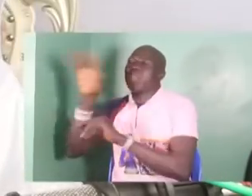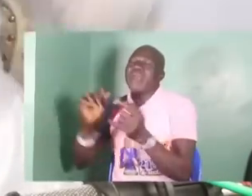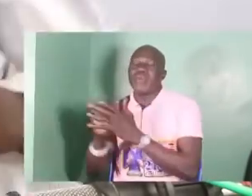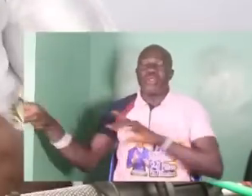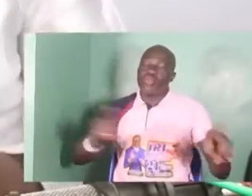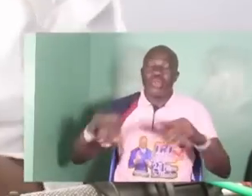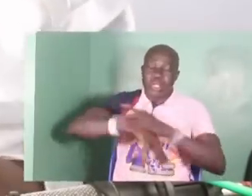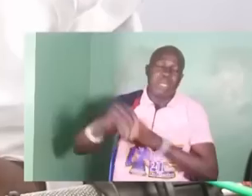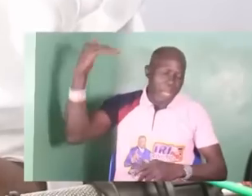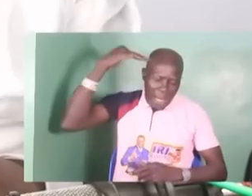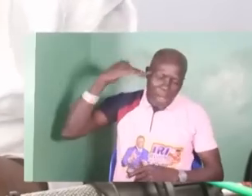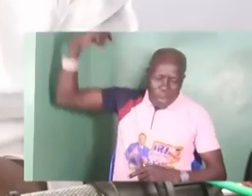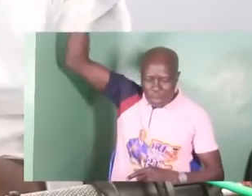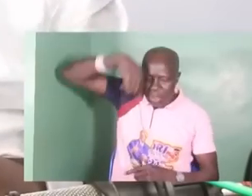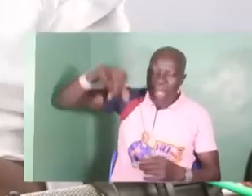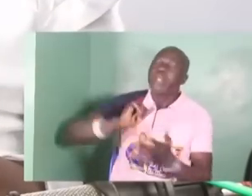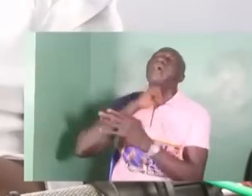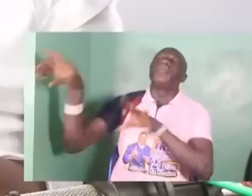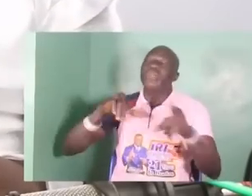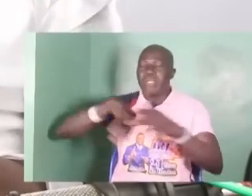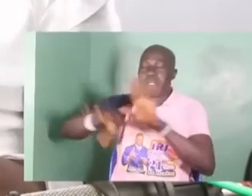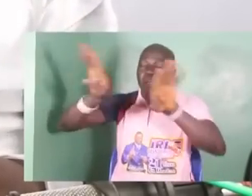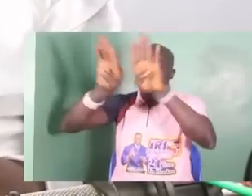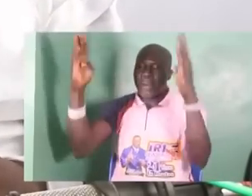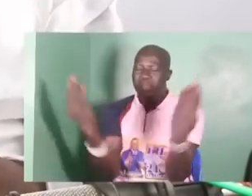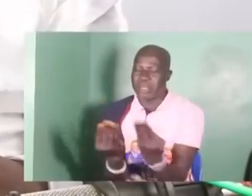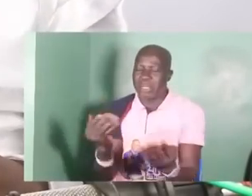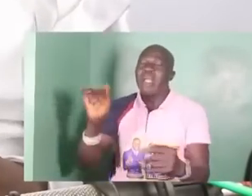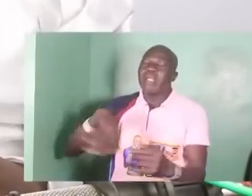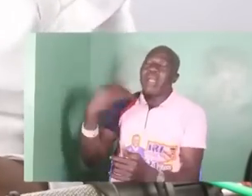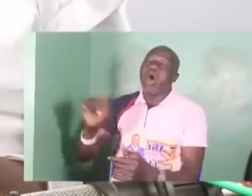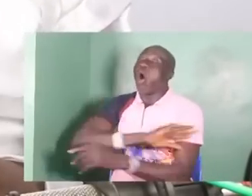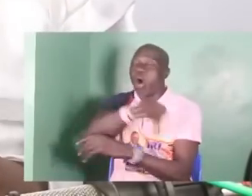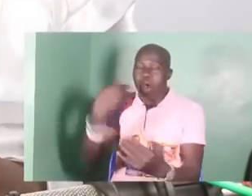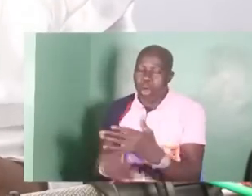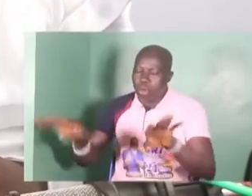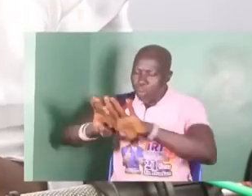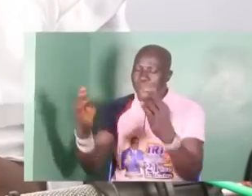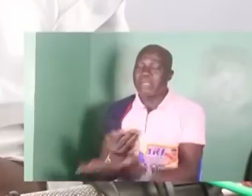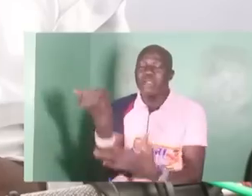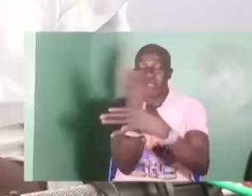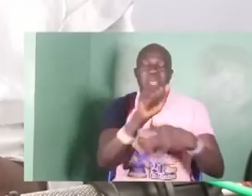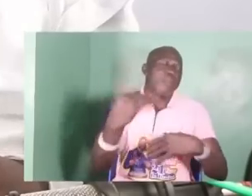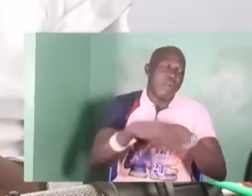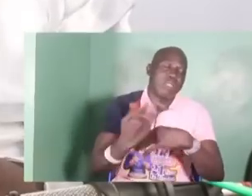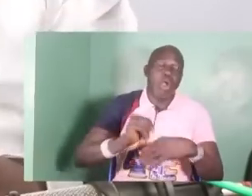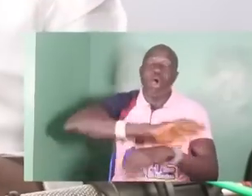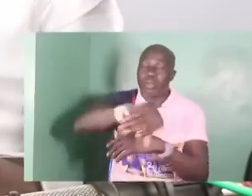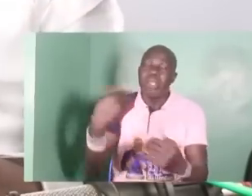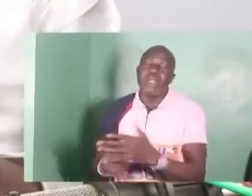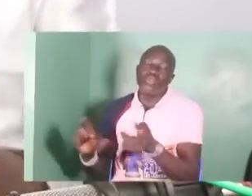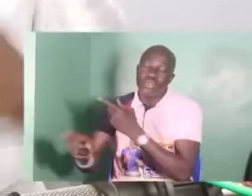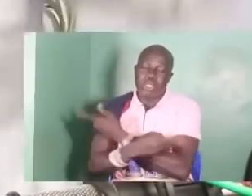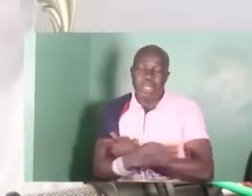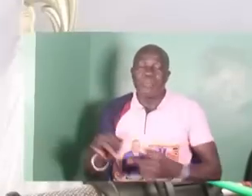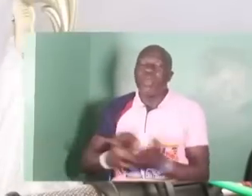jade. Imole mi tan jade. Imole ma tan jade. Imole mi tan jade. John Orikakola. Chapter 11. Ese keso. Verse 9. Kilo